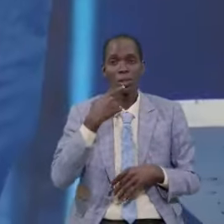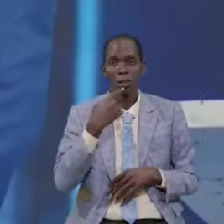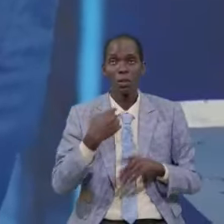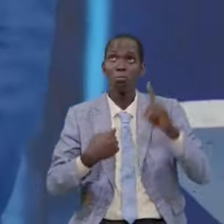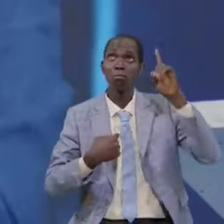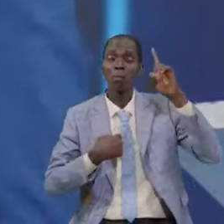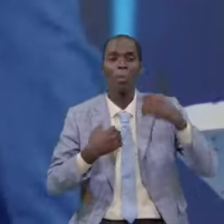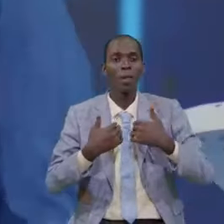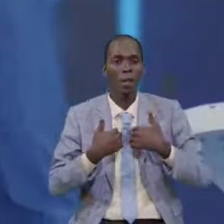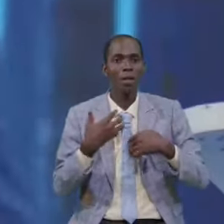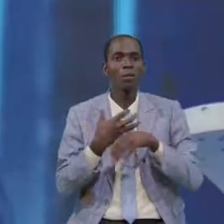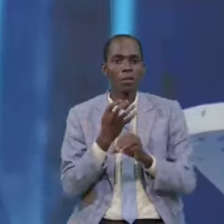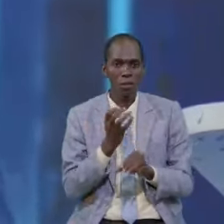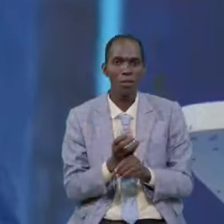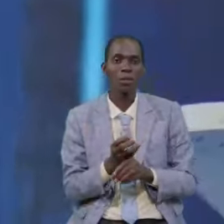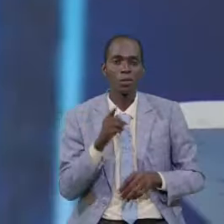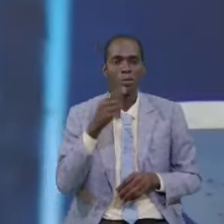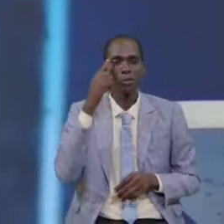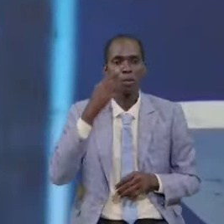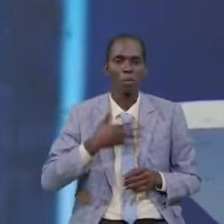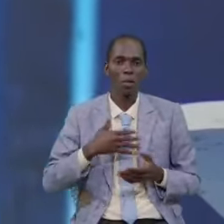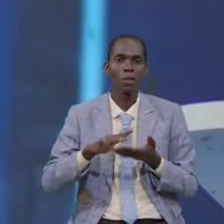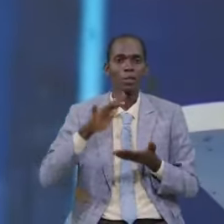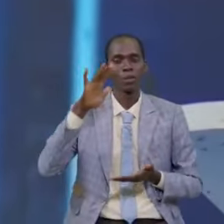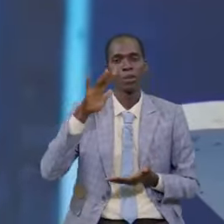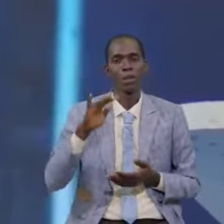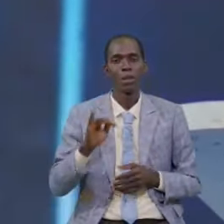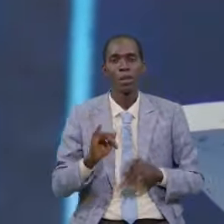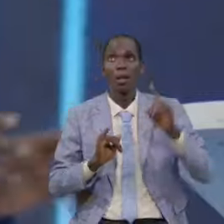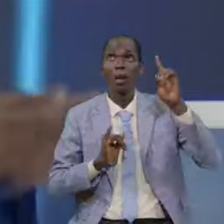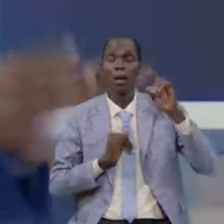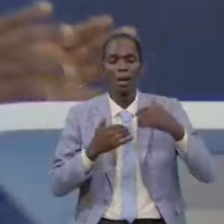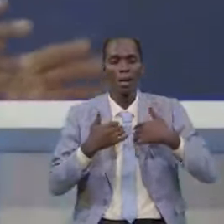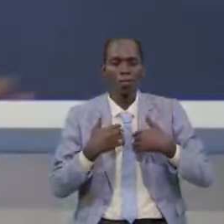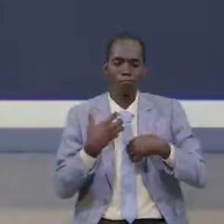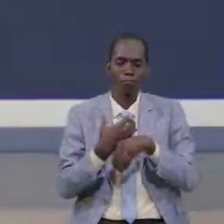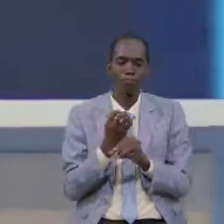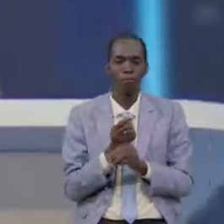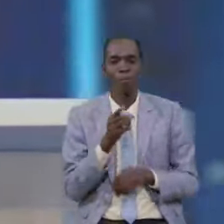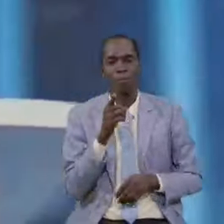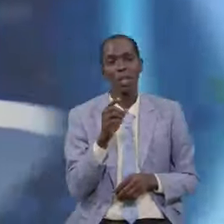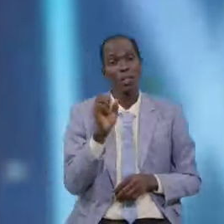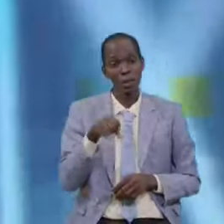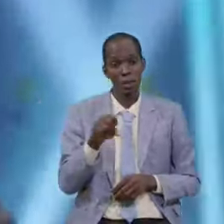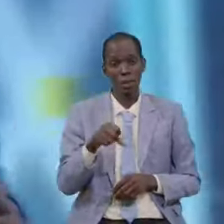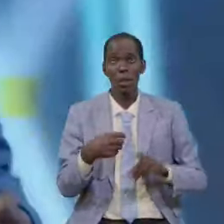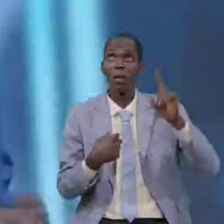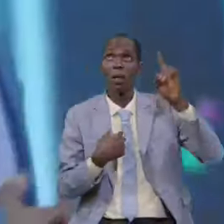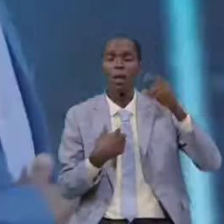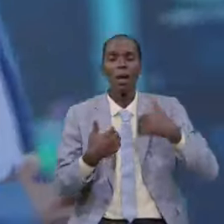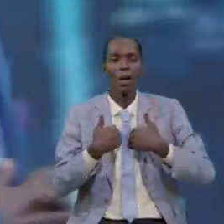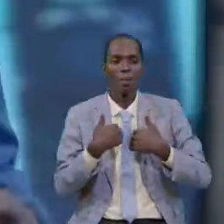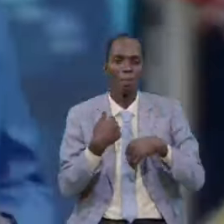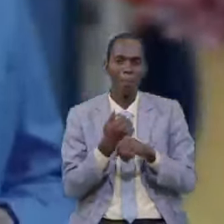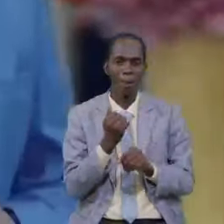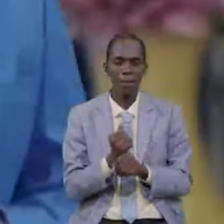my glory. I have formed him, yea, I have made him. You will